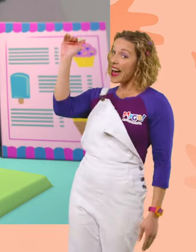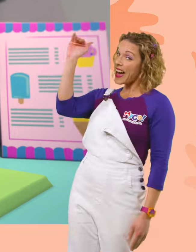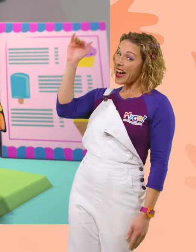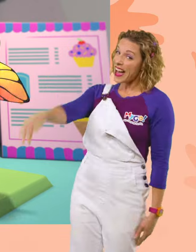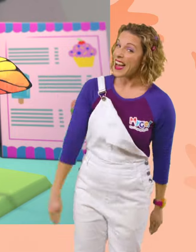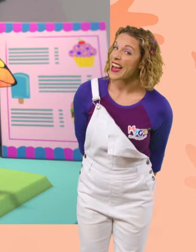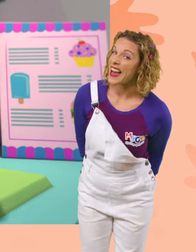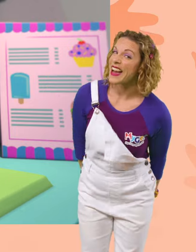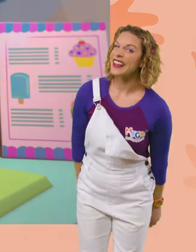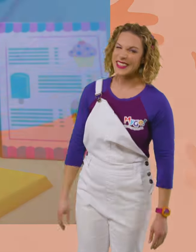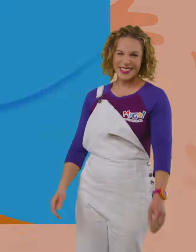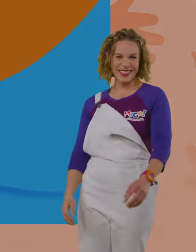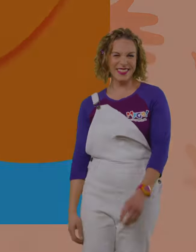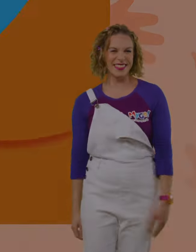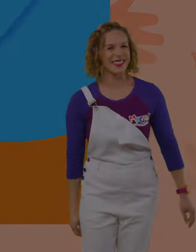Bye-bye.